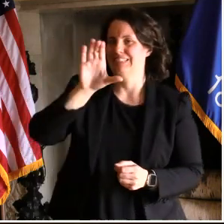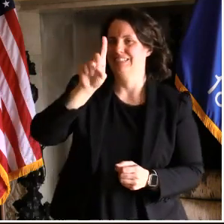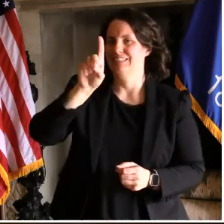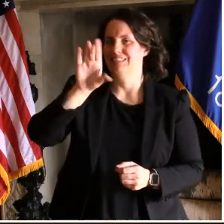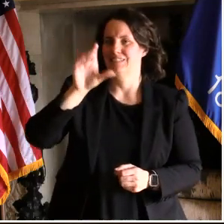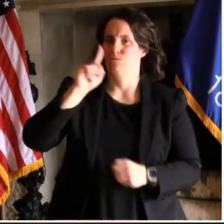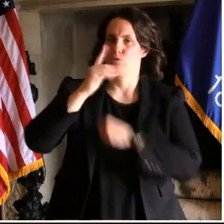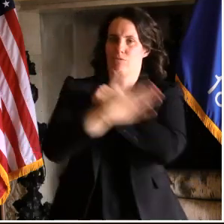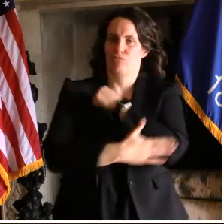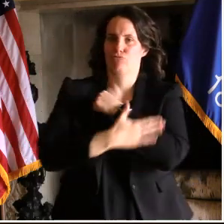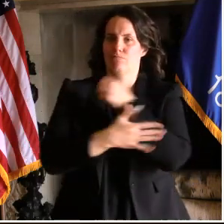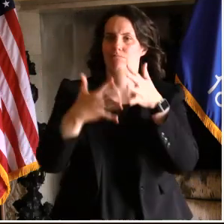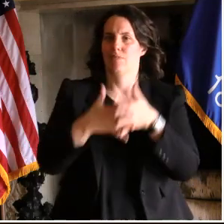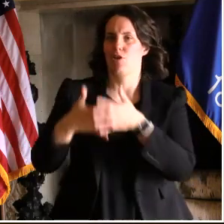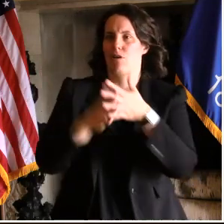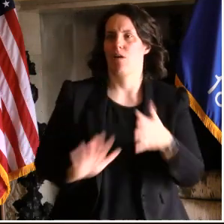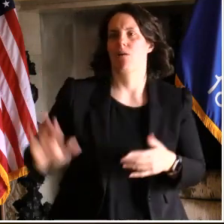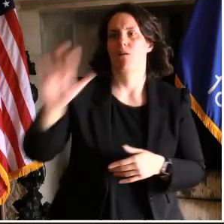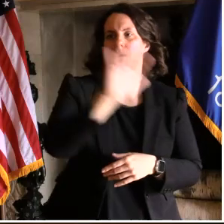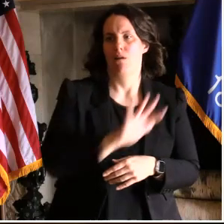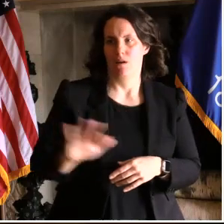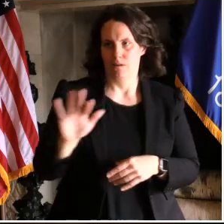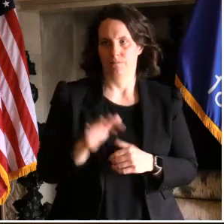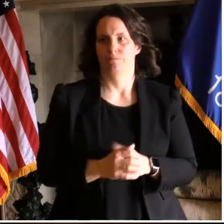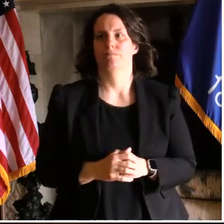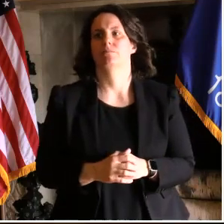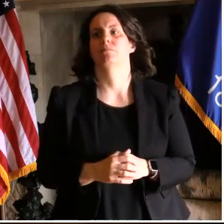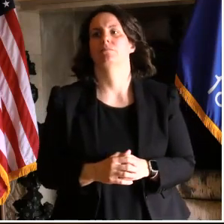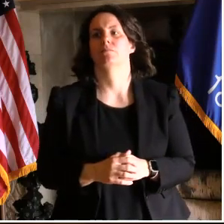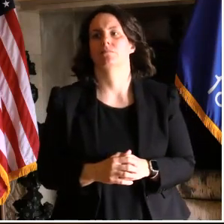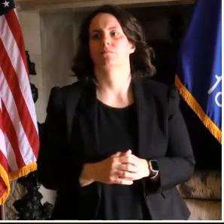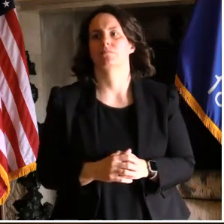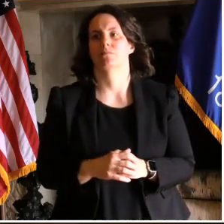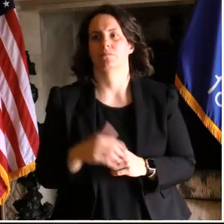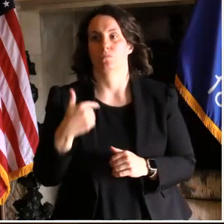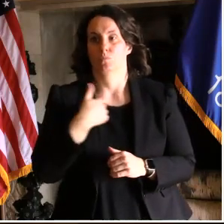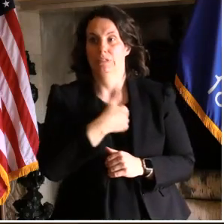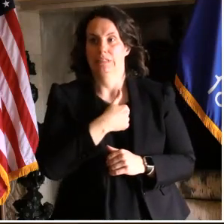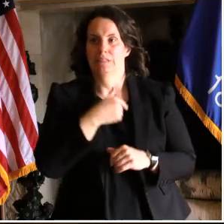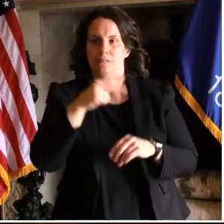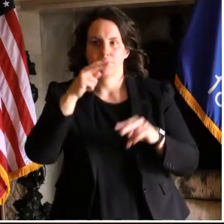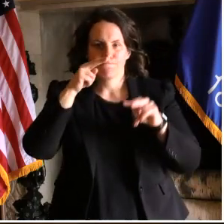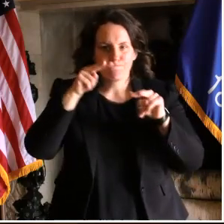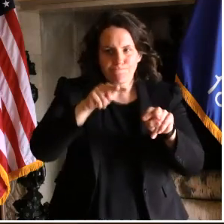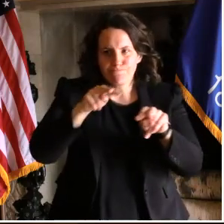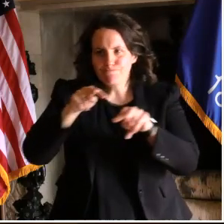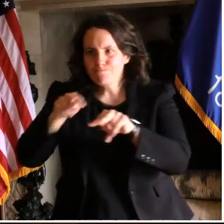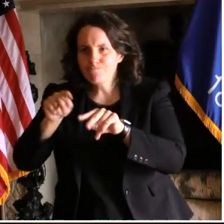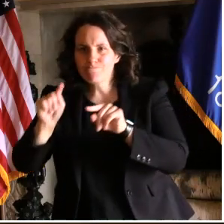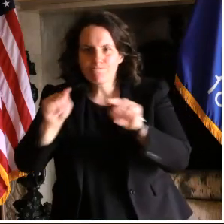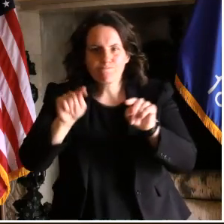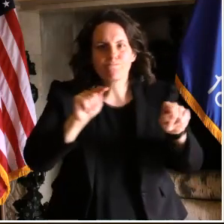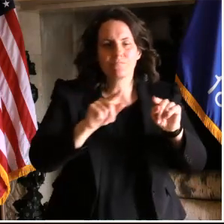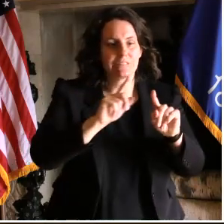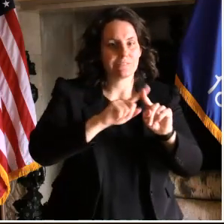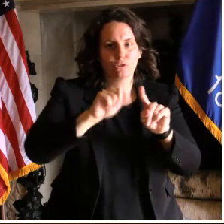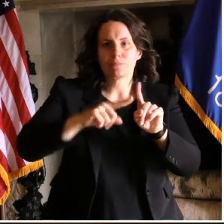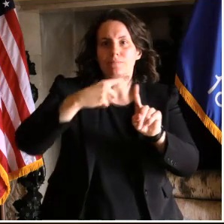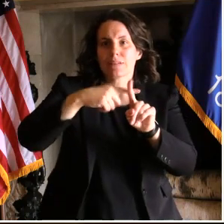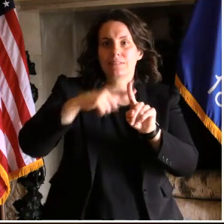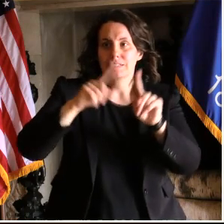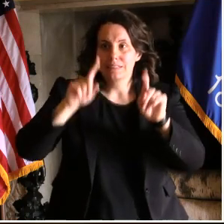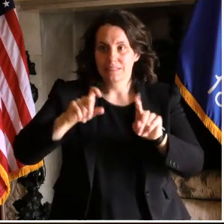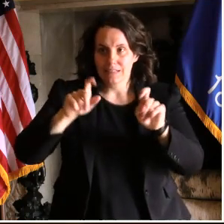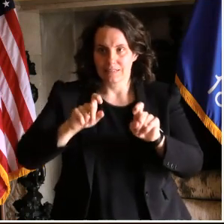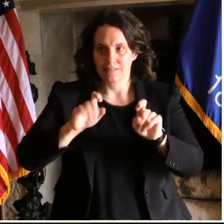it comes to healthcare system capacity. But right now our surveillance systems report positive tests, and then we work in partnership with local health departments